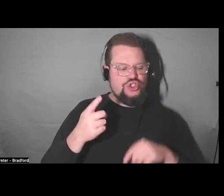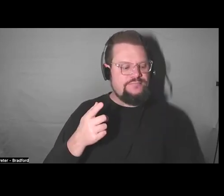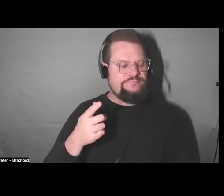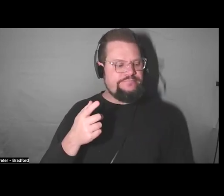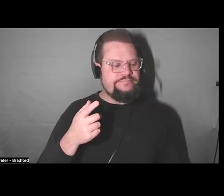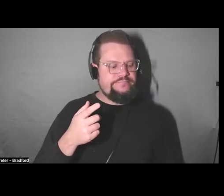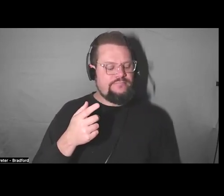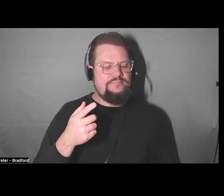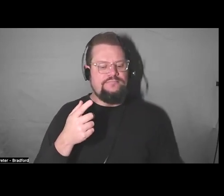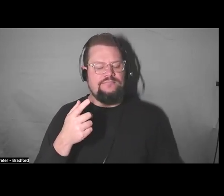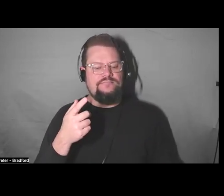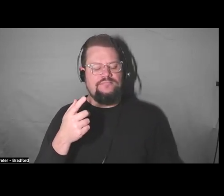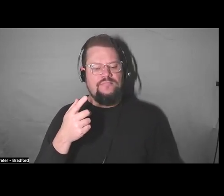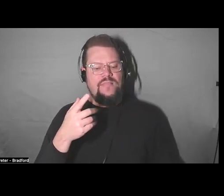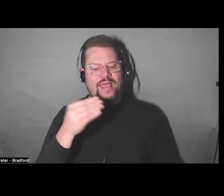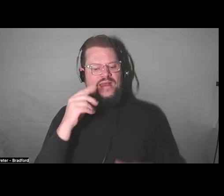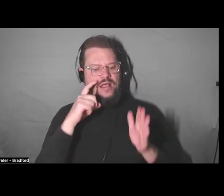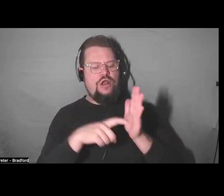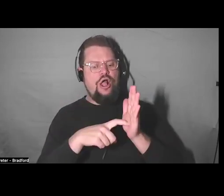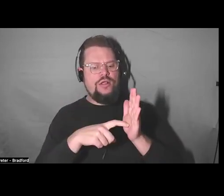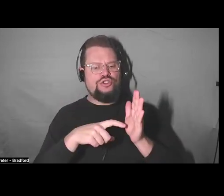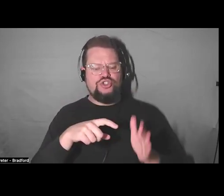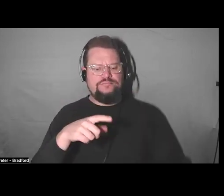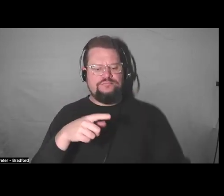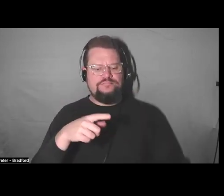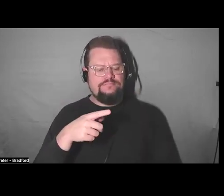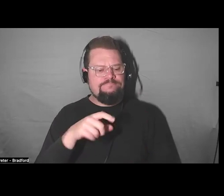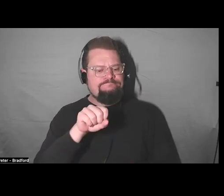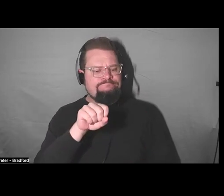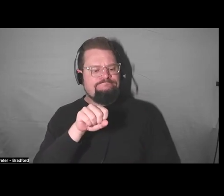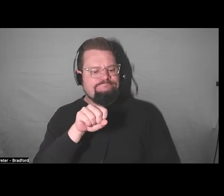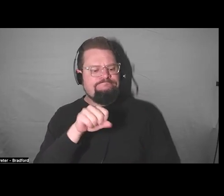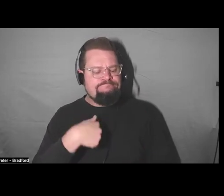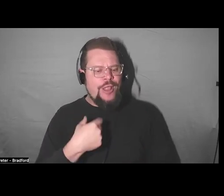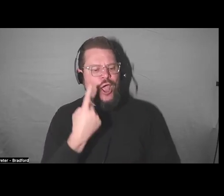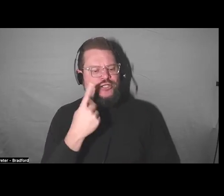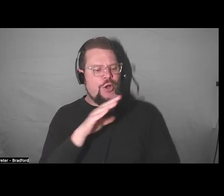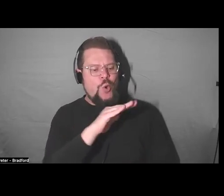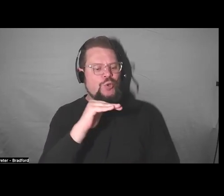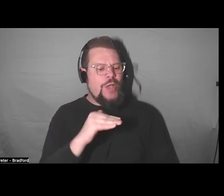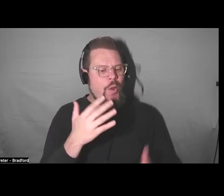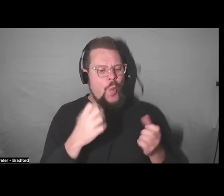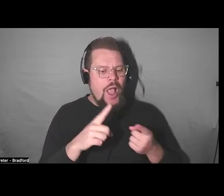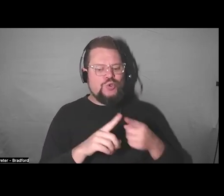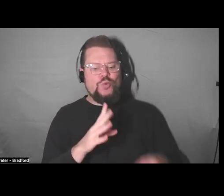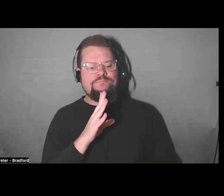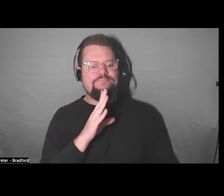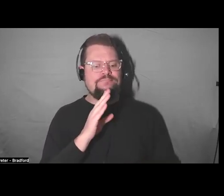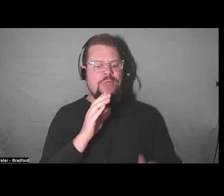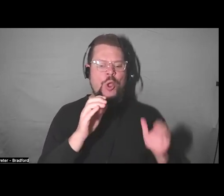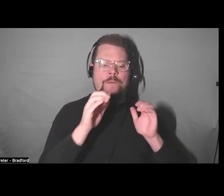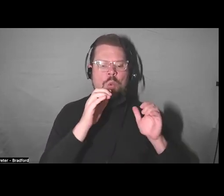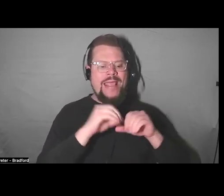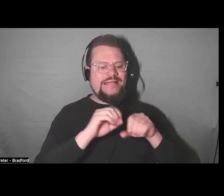just maybe kind of acknowledging that, yeah, hey, I understand, you want your child to be able to communicate in lots of